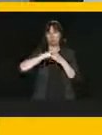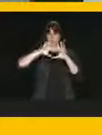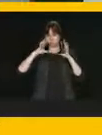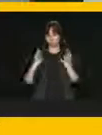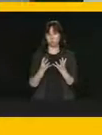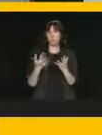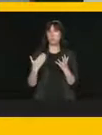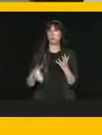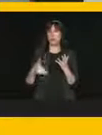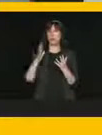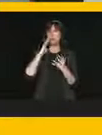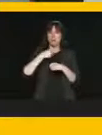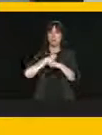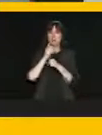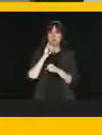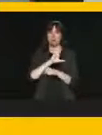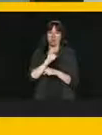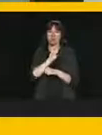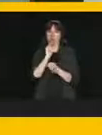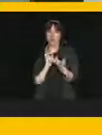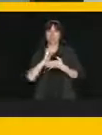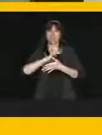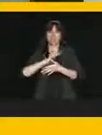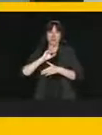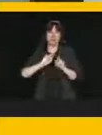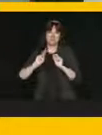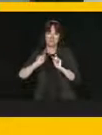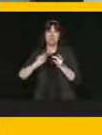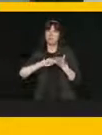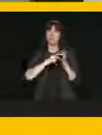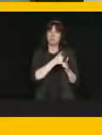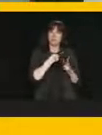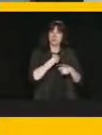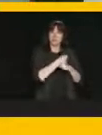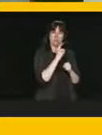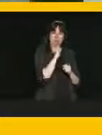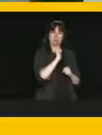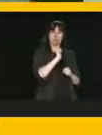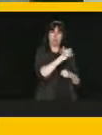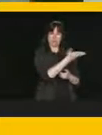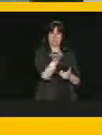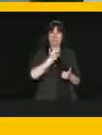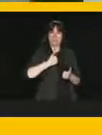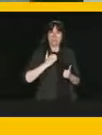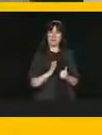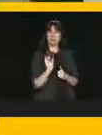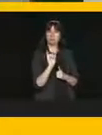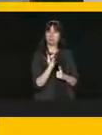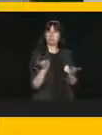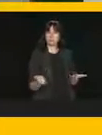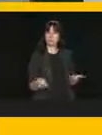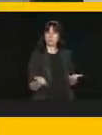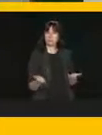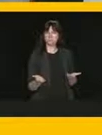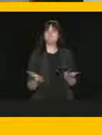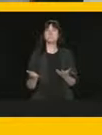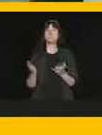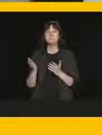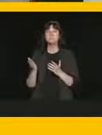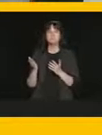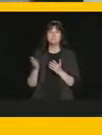will be producing for their own citizens first, and we need to be part of that as well. As to what sort of